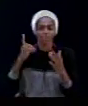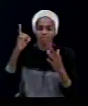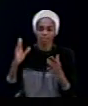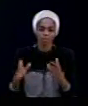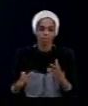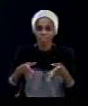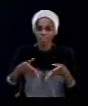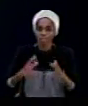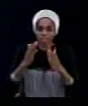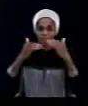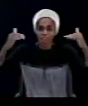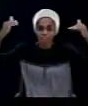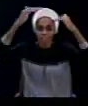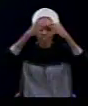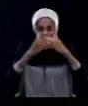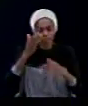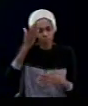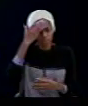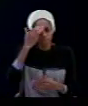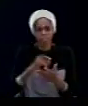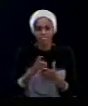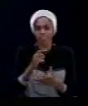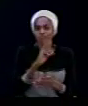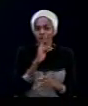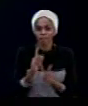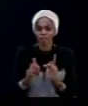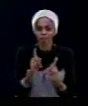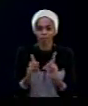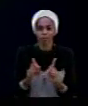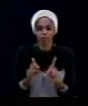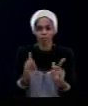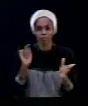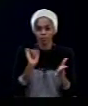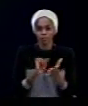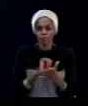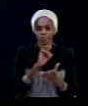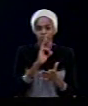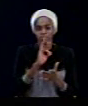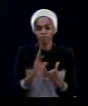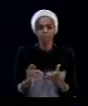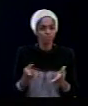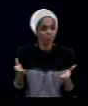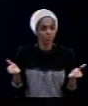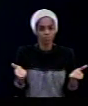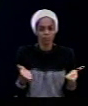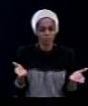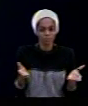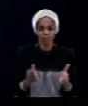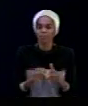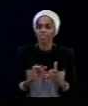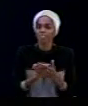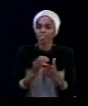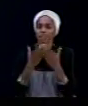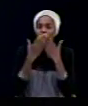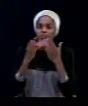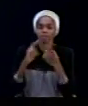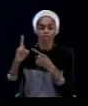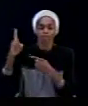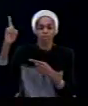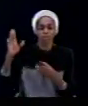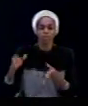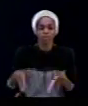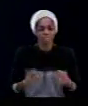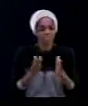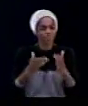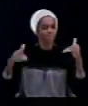heaven know that there are a body of people that are giving glory to God. Let heaven know